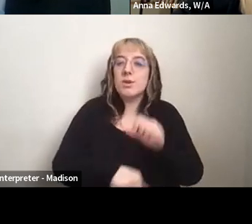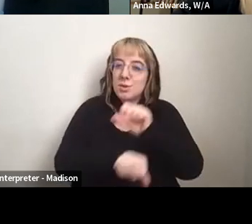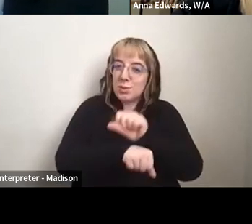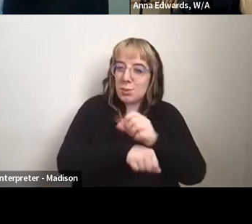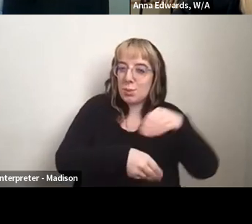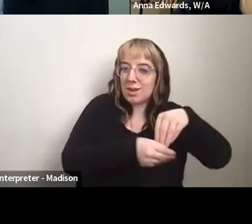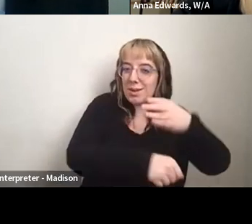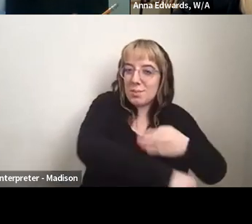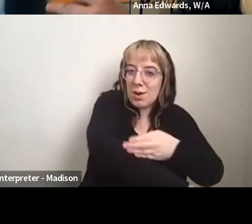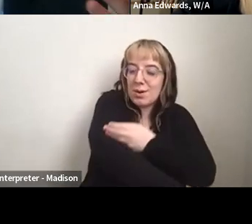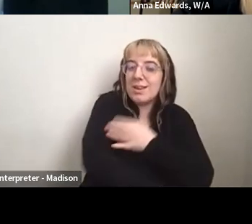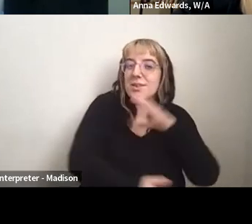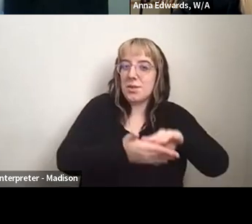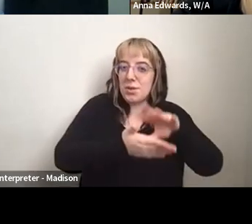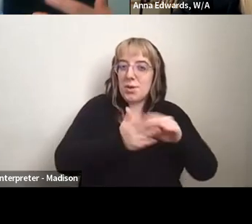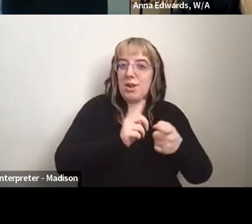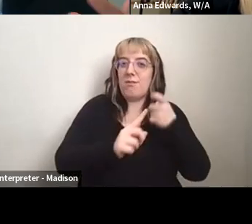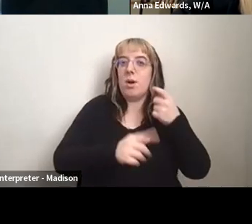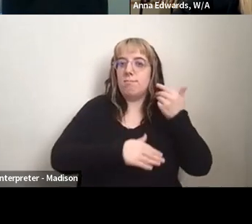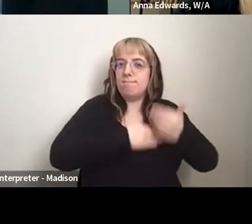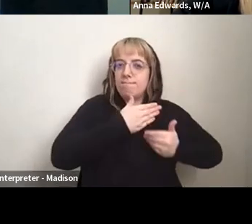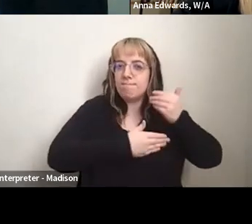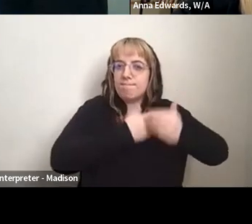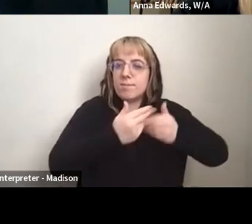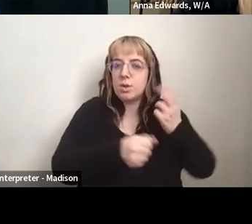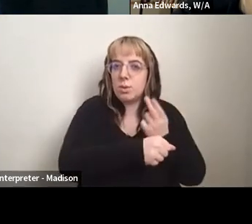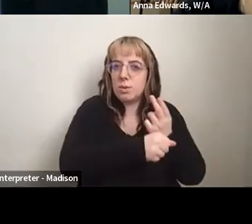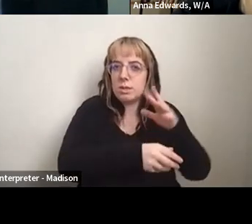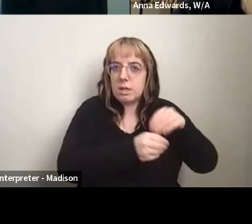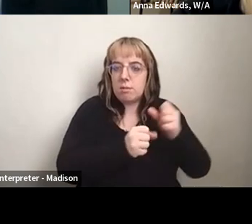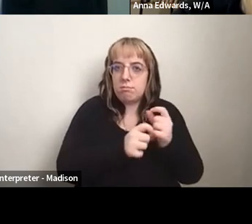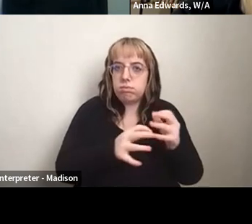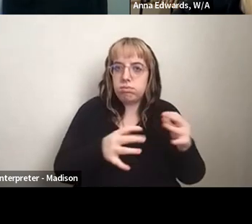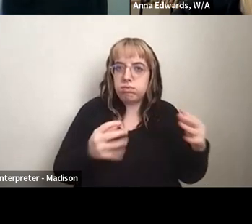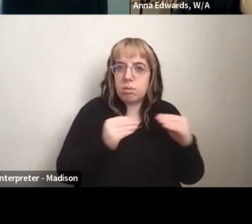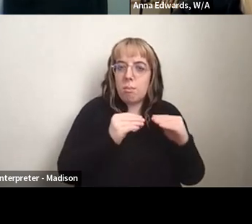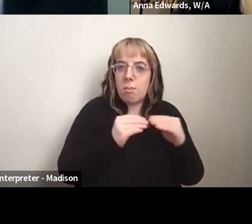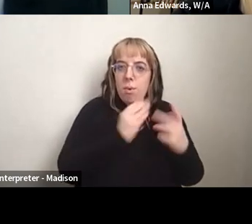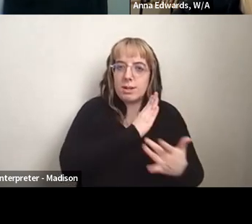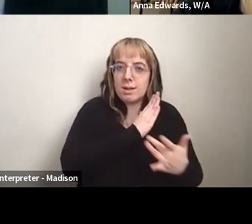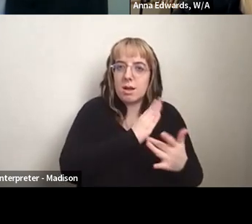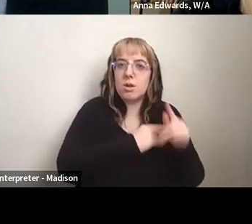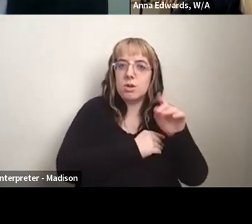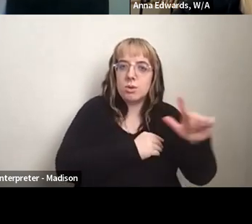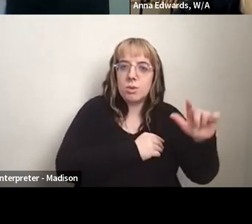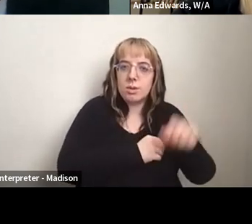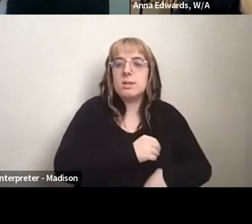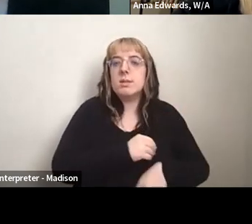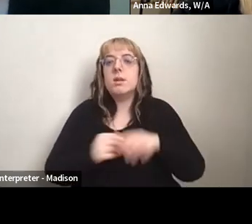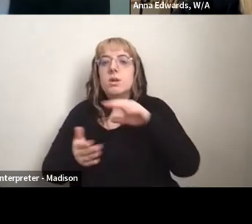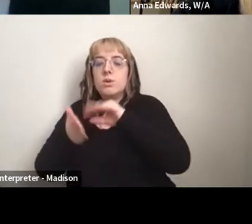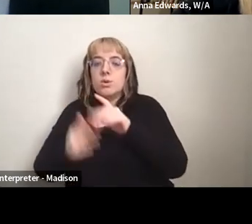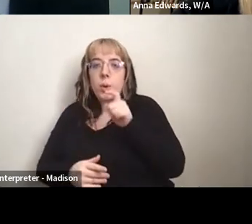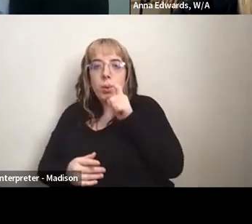something that we're learning from as we're utilizing more and more technology tools to help make sure that students either who are learning